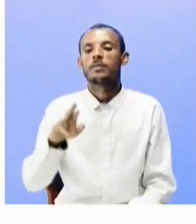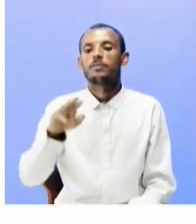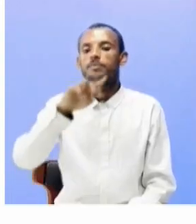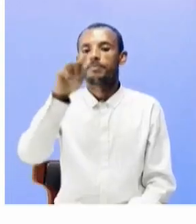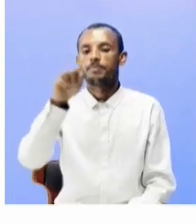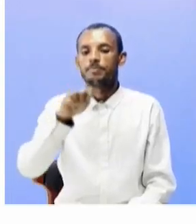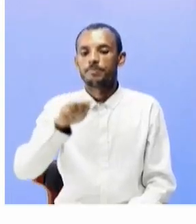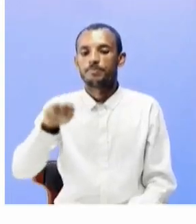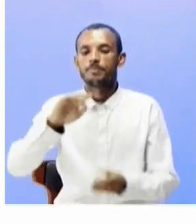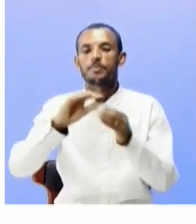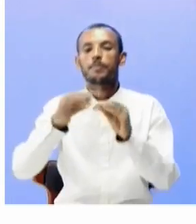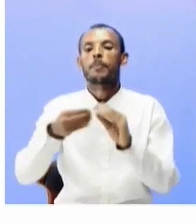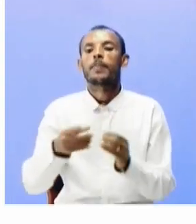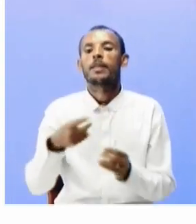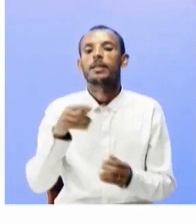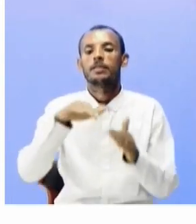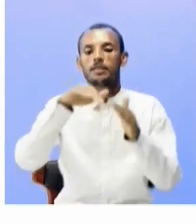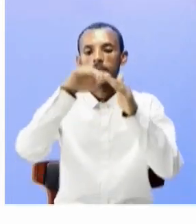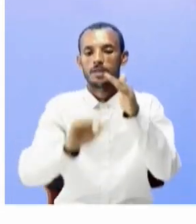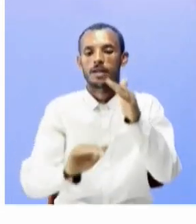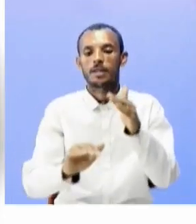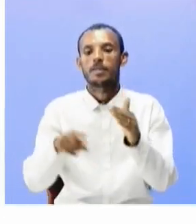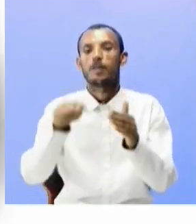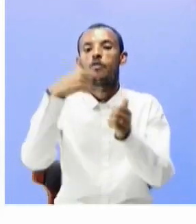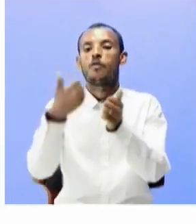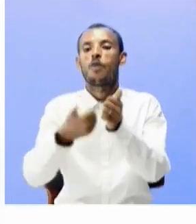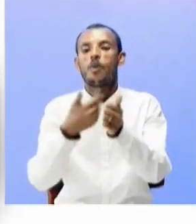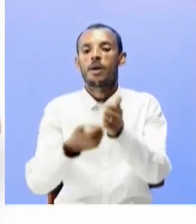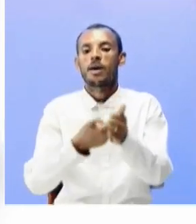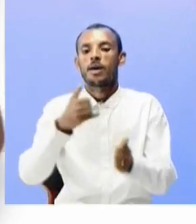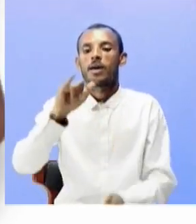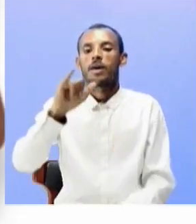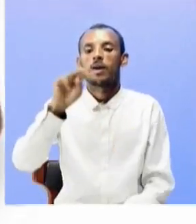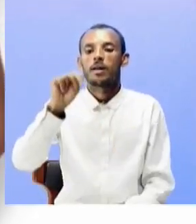The following integers